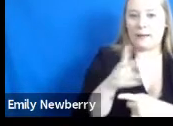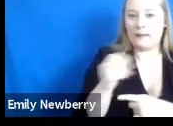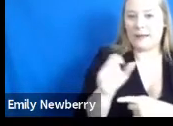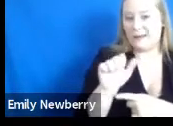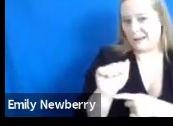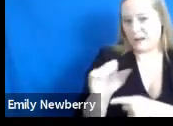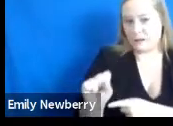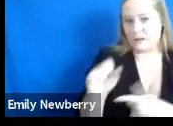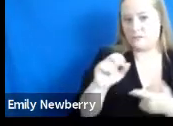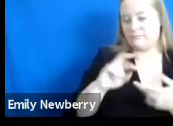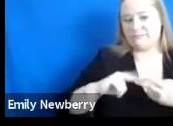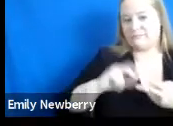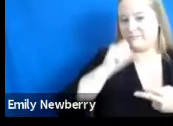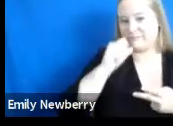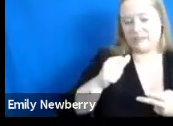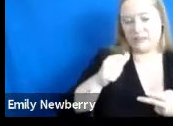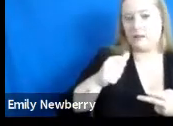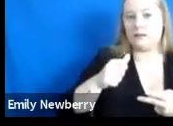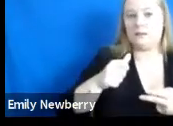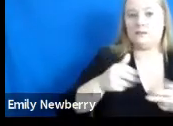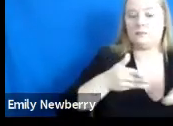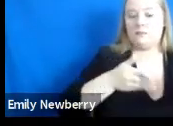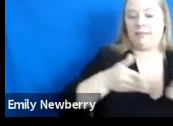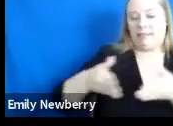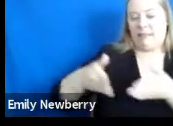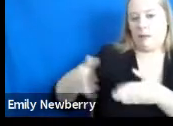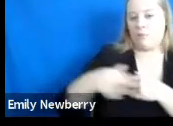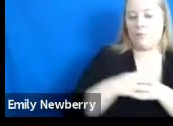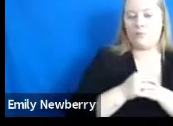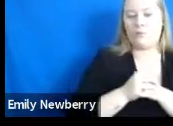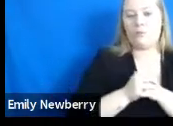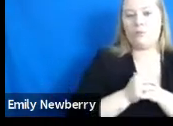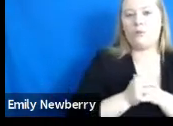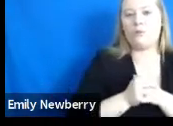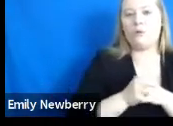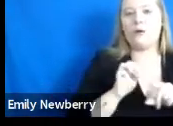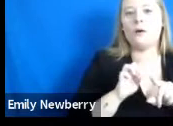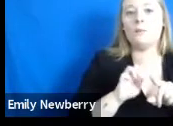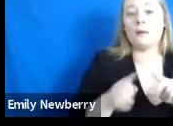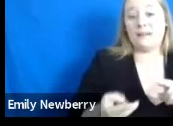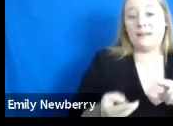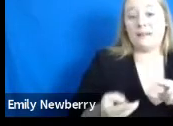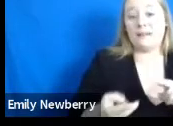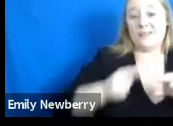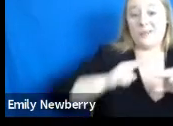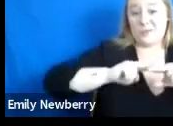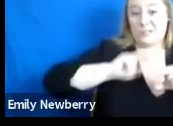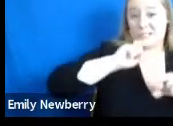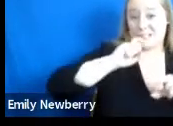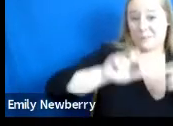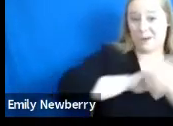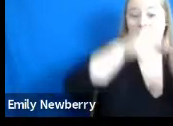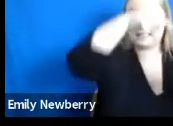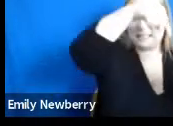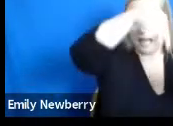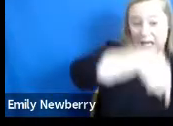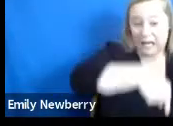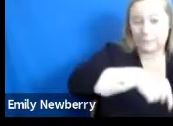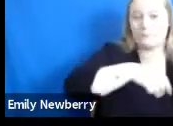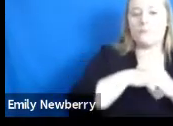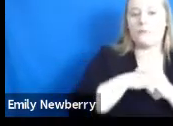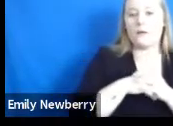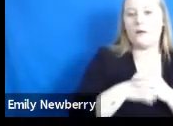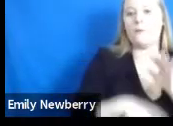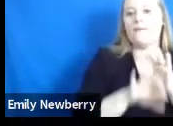points along the transects. And also, due to the decrease in metal concentration with depth, we found that it would be more